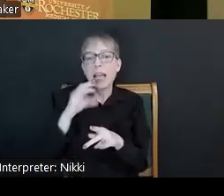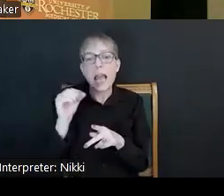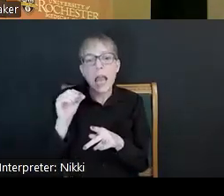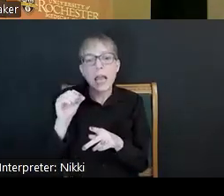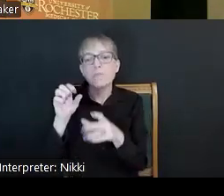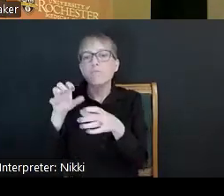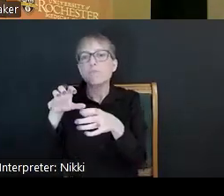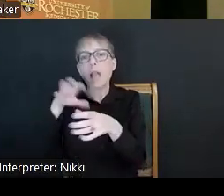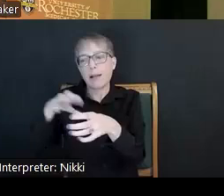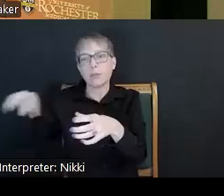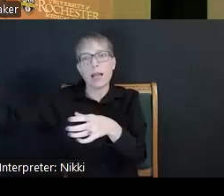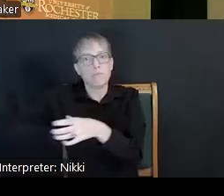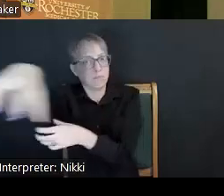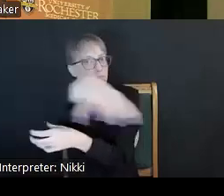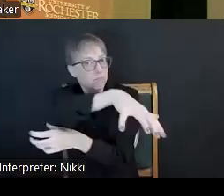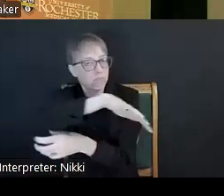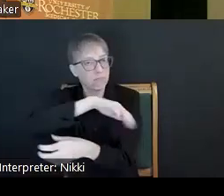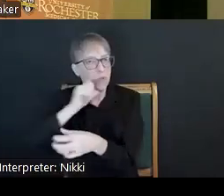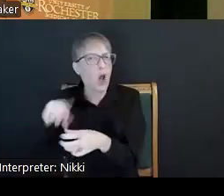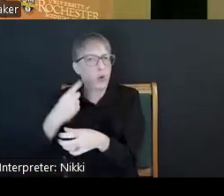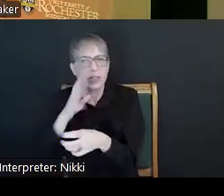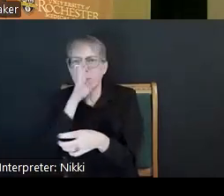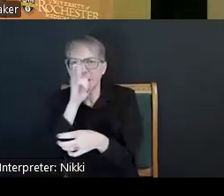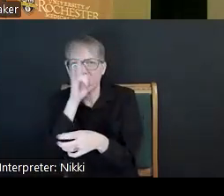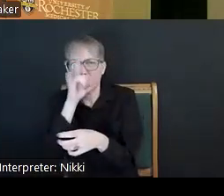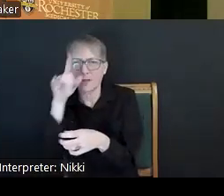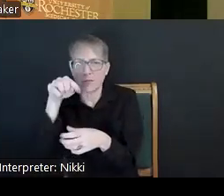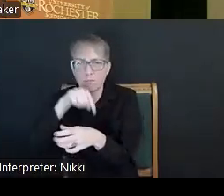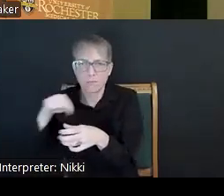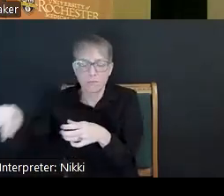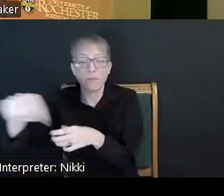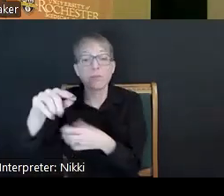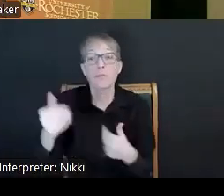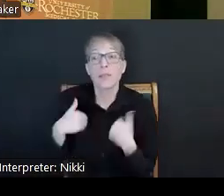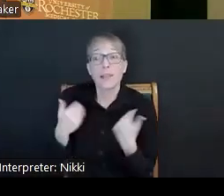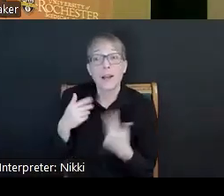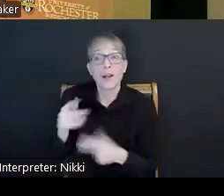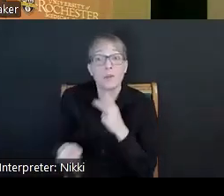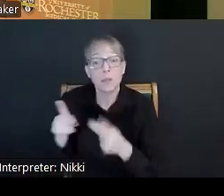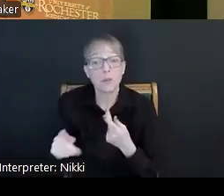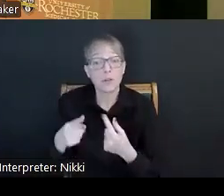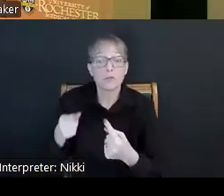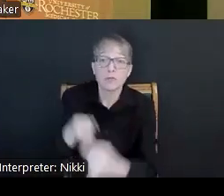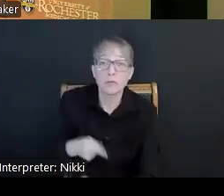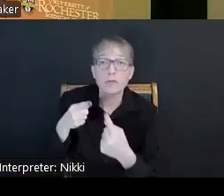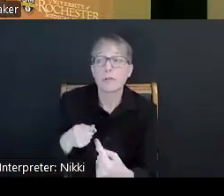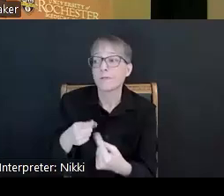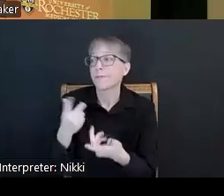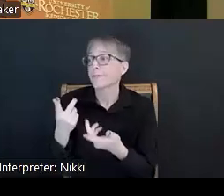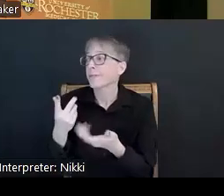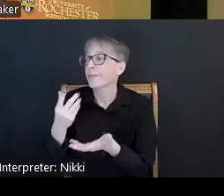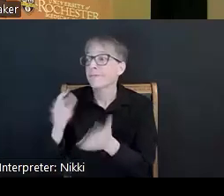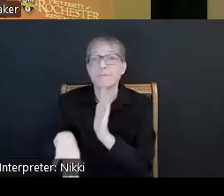this area to this project. The young people who are having trouble getting started, they're having trouble finding houses that they can